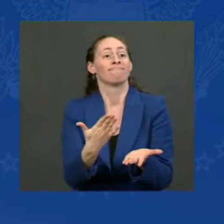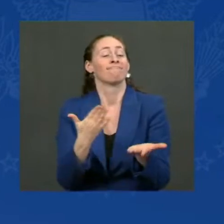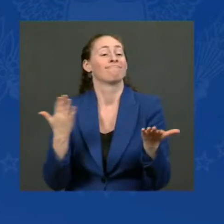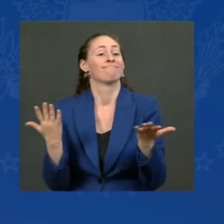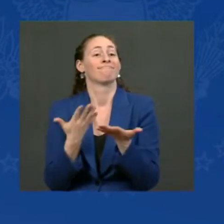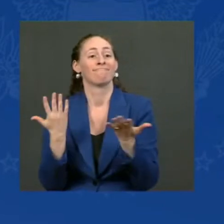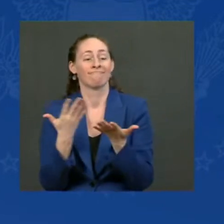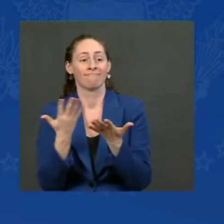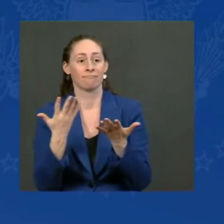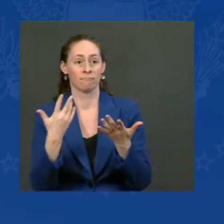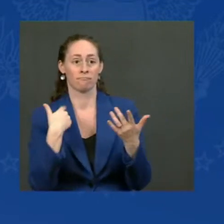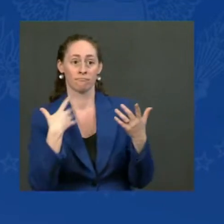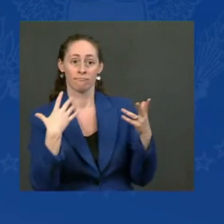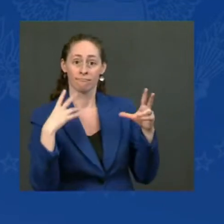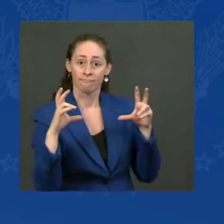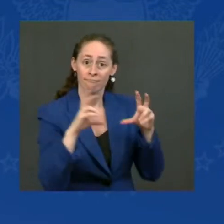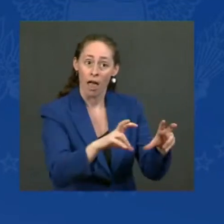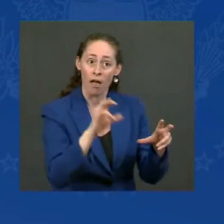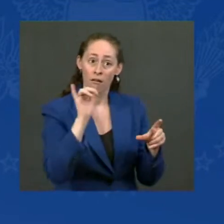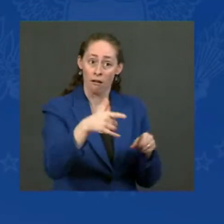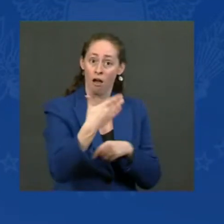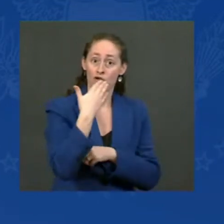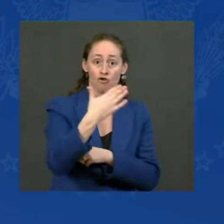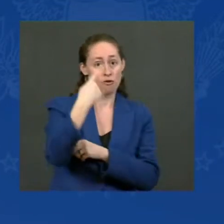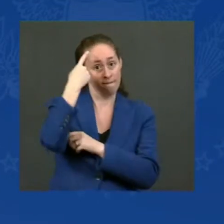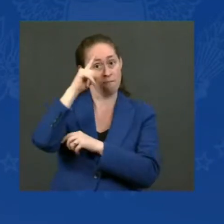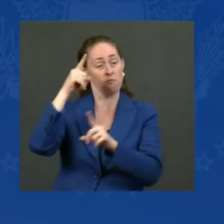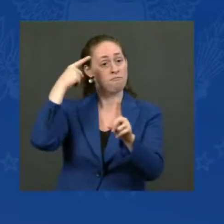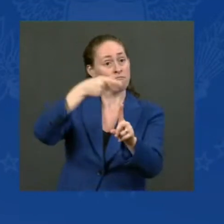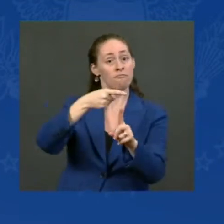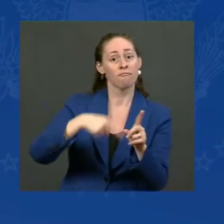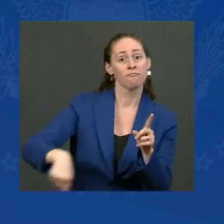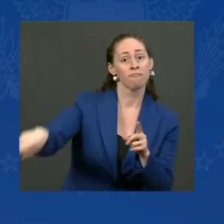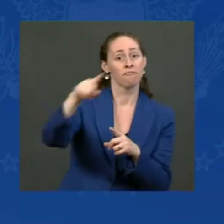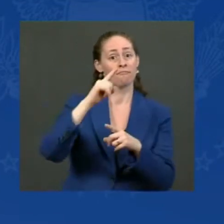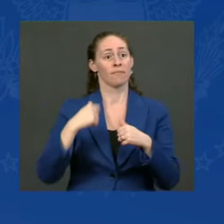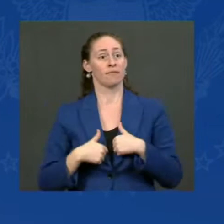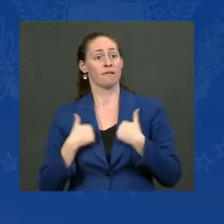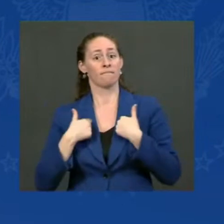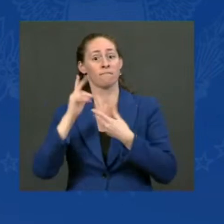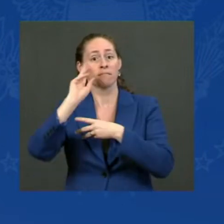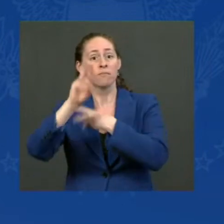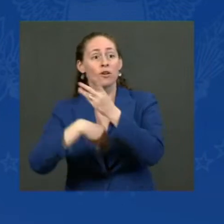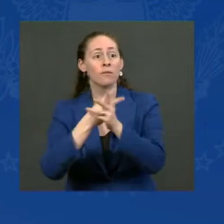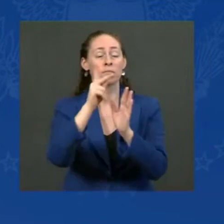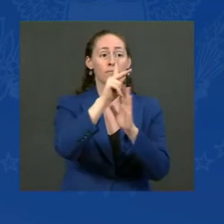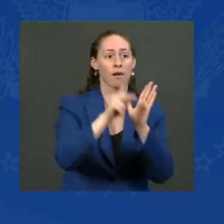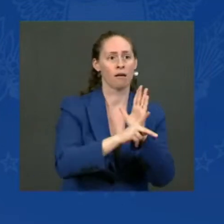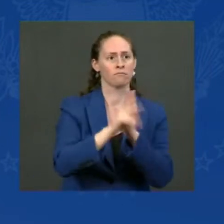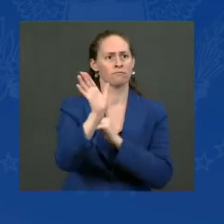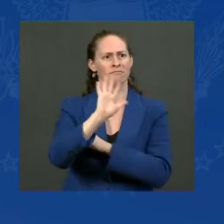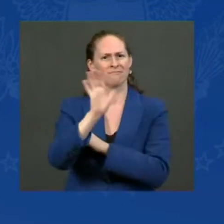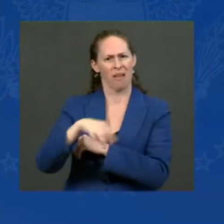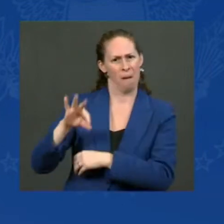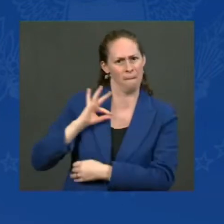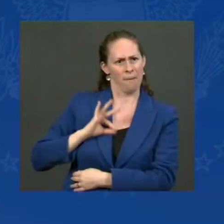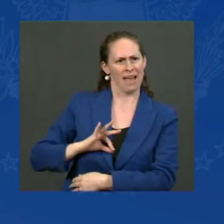good climate policy, it's a chance for each of our countries to invest in ourselves and our own